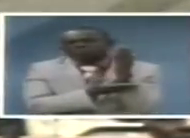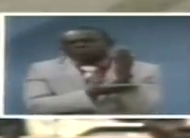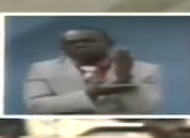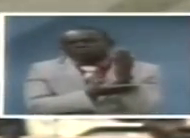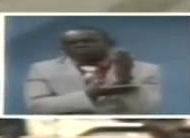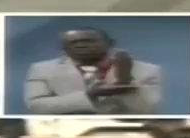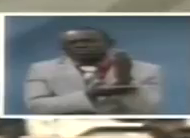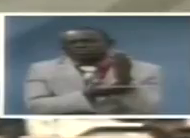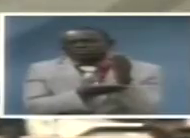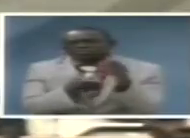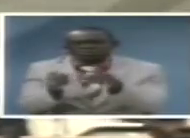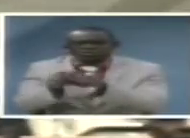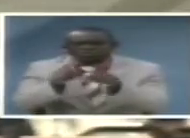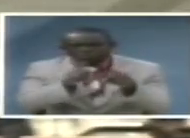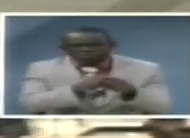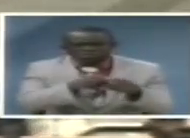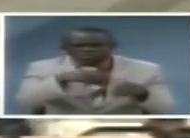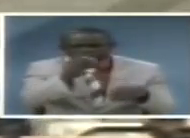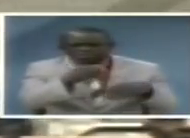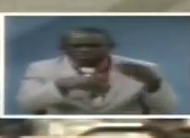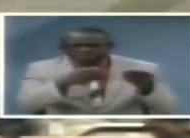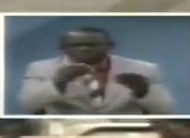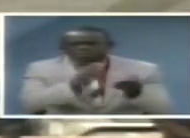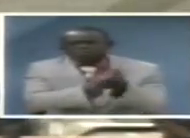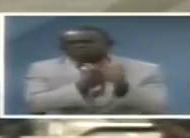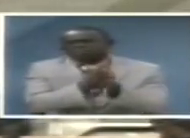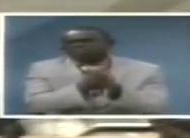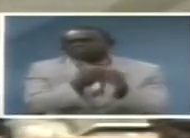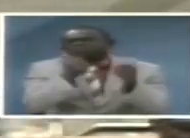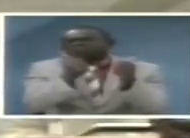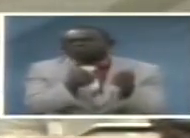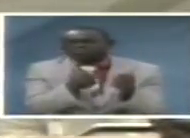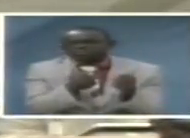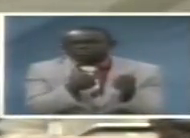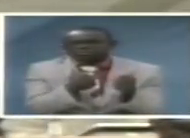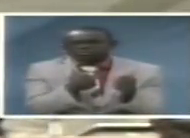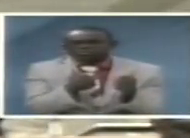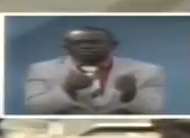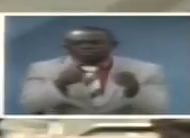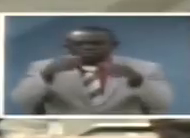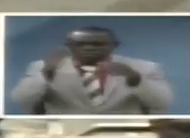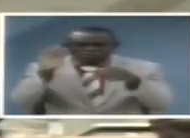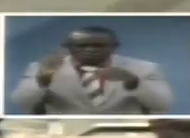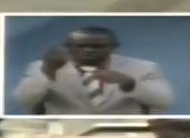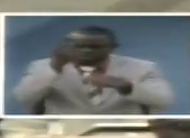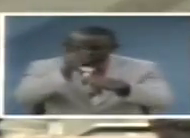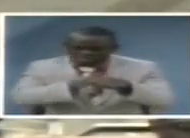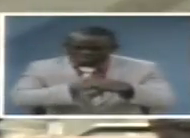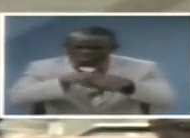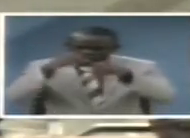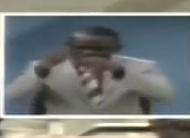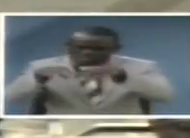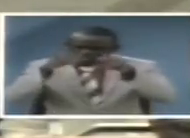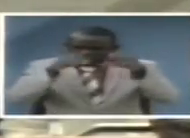security, ensure reliability of supply, and foster regional integration, connecting power, Mr. Speaker, for the first